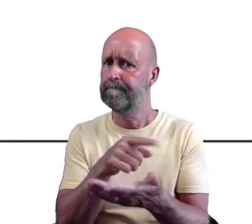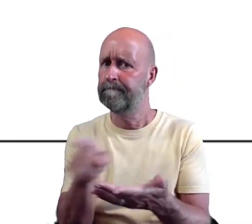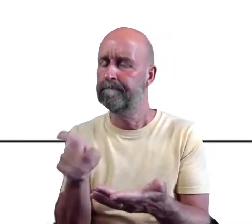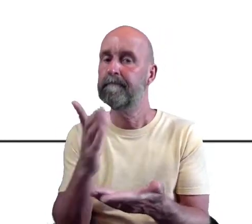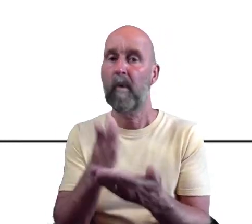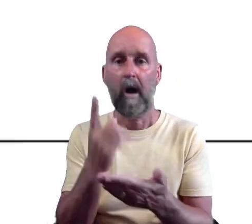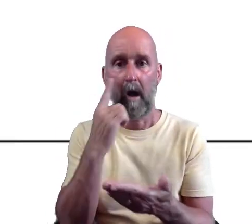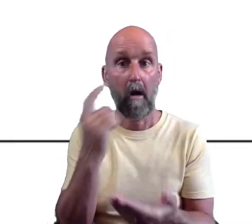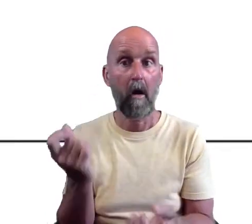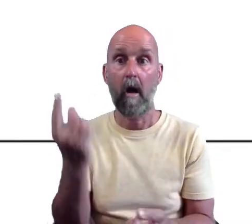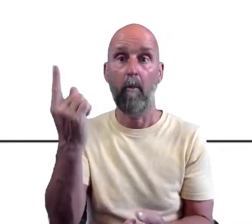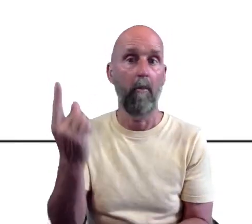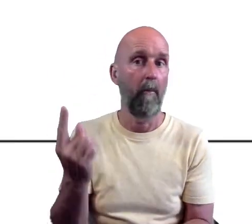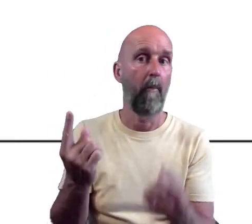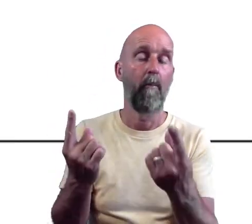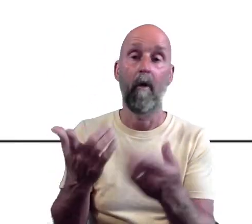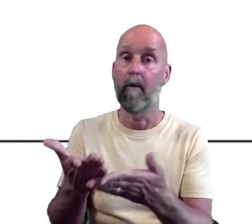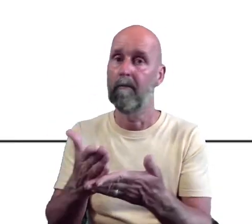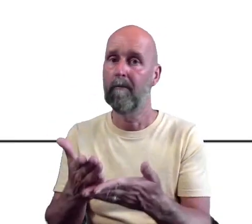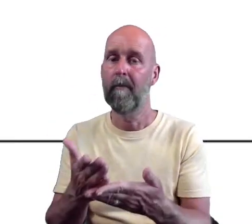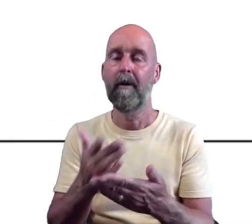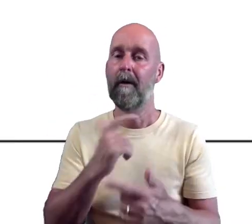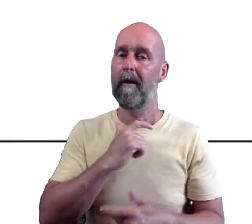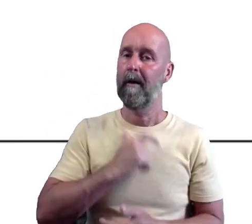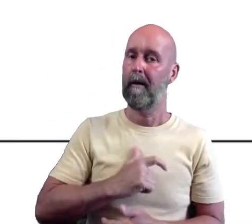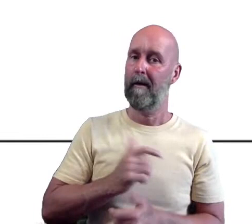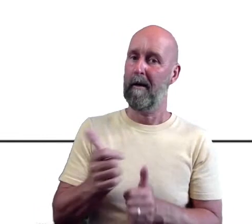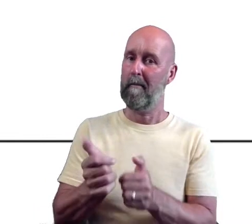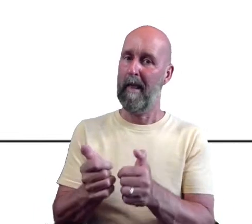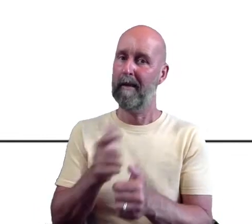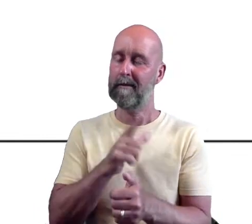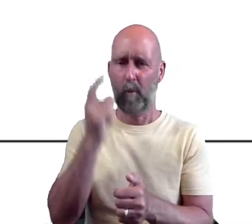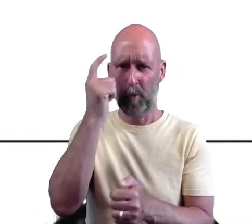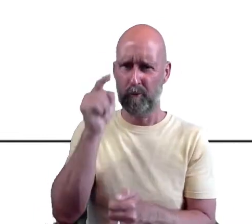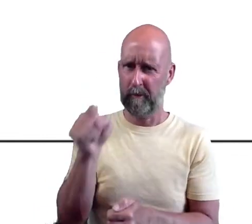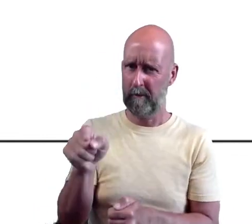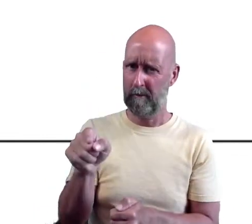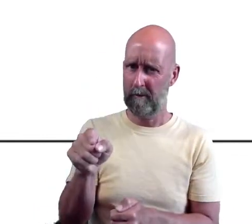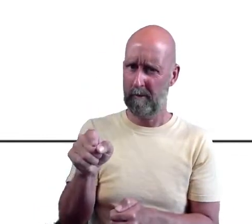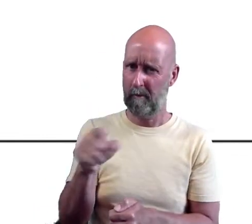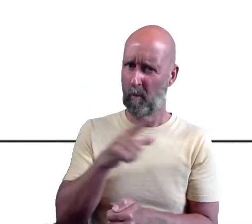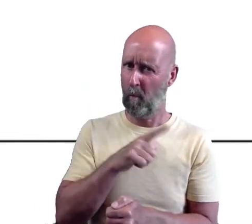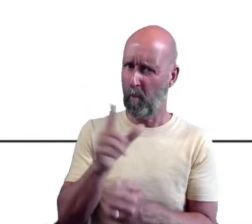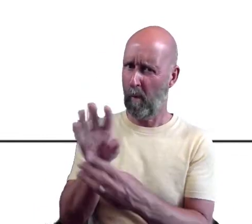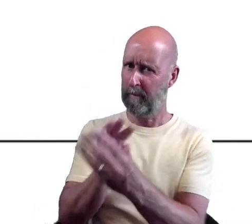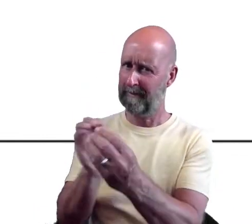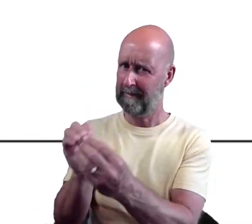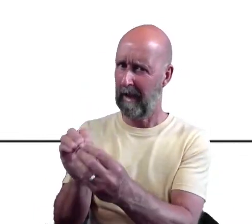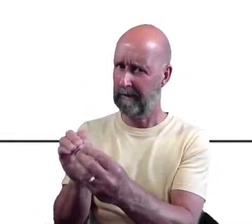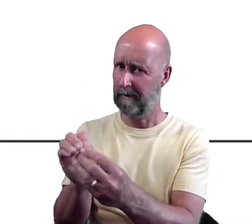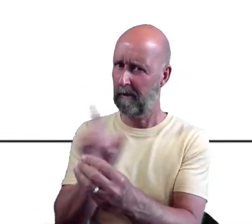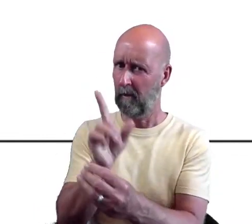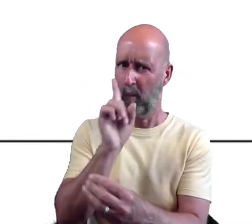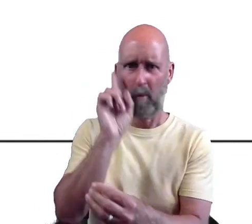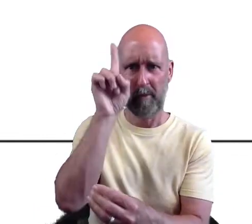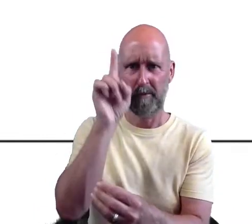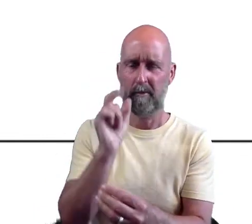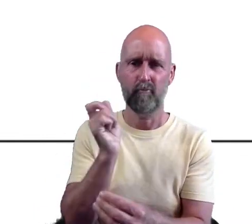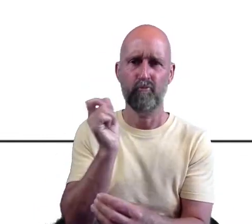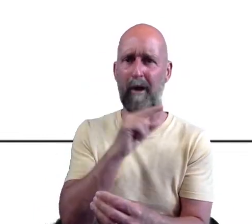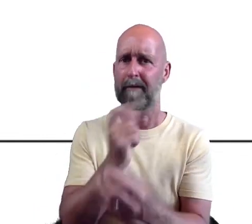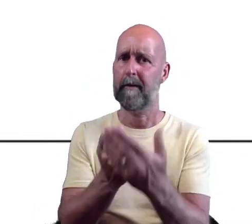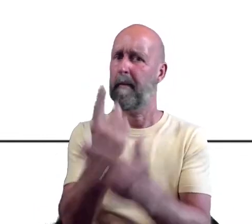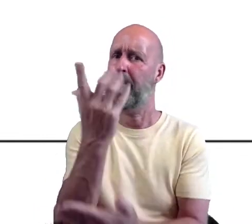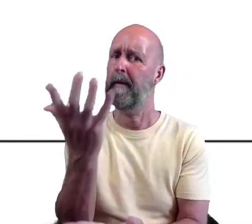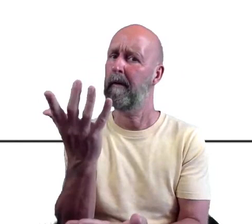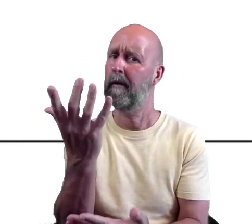place. So for players, it might leave them wondering, what was actually designed and what was just, a random occurrence. And this